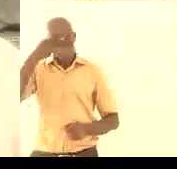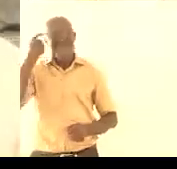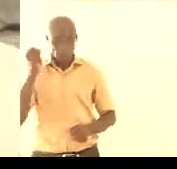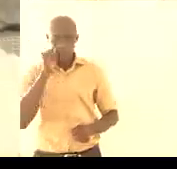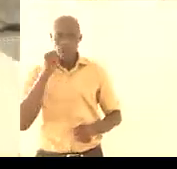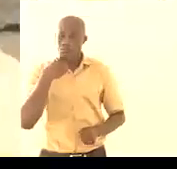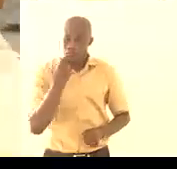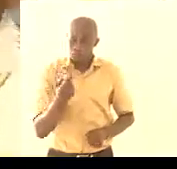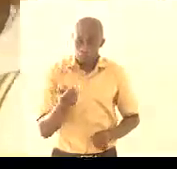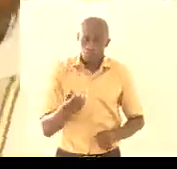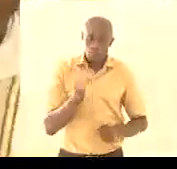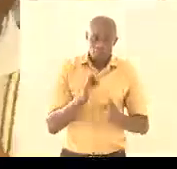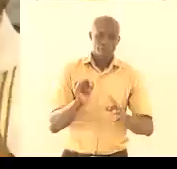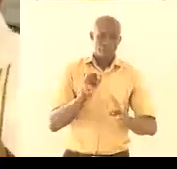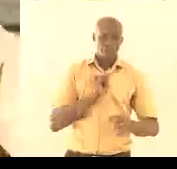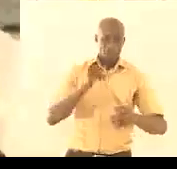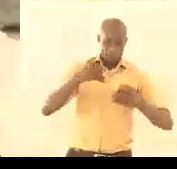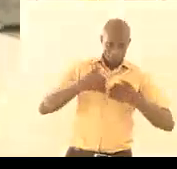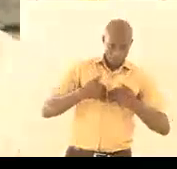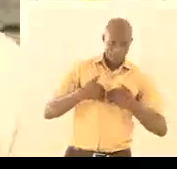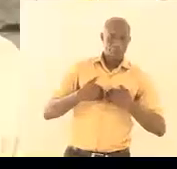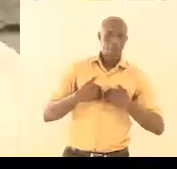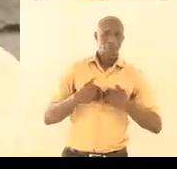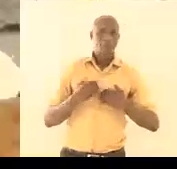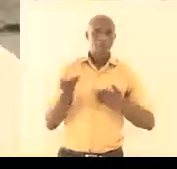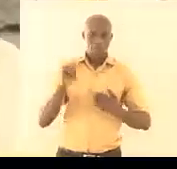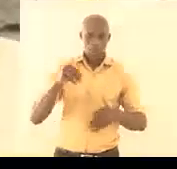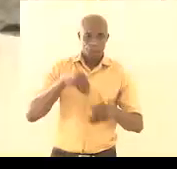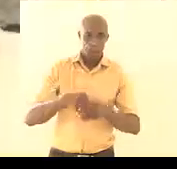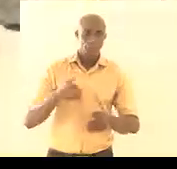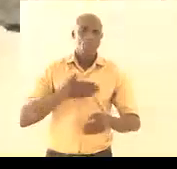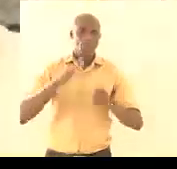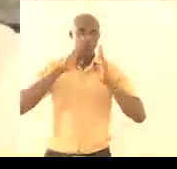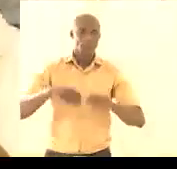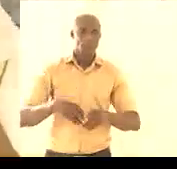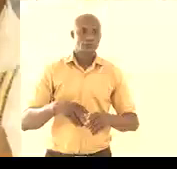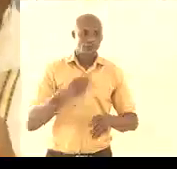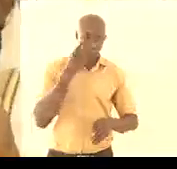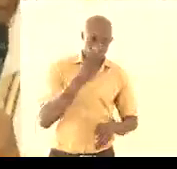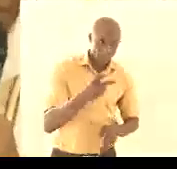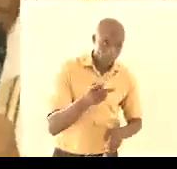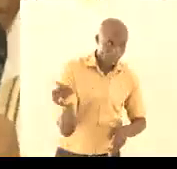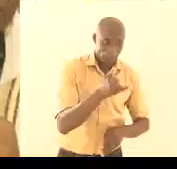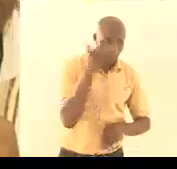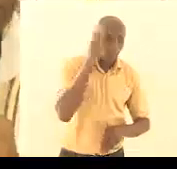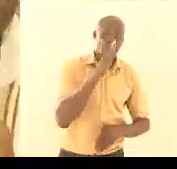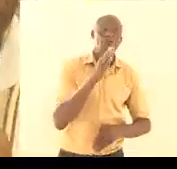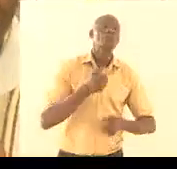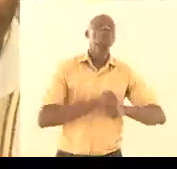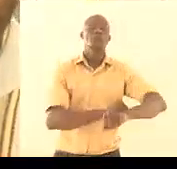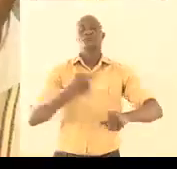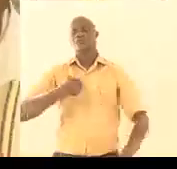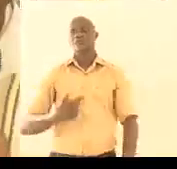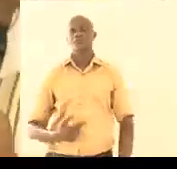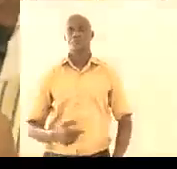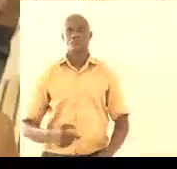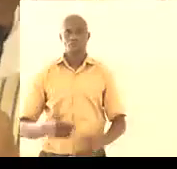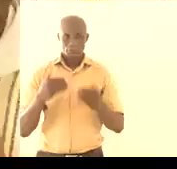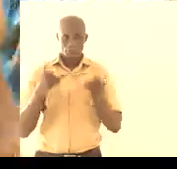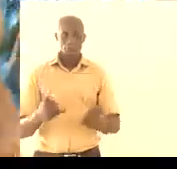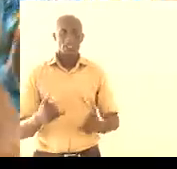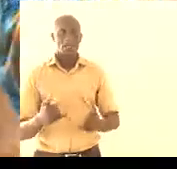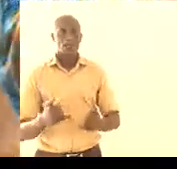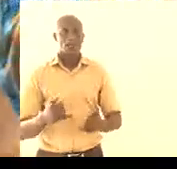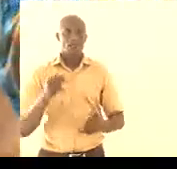Because she said, if I had a number of them in the house, when these their colleagues came, they would have been the ones to defend me. Now